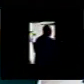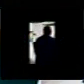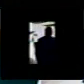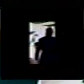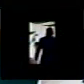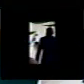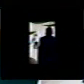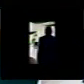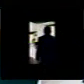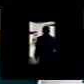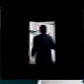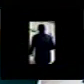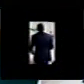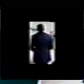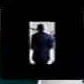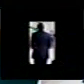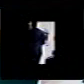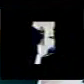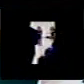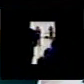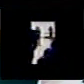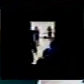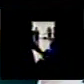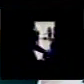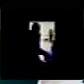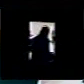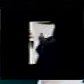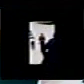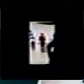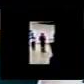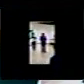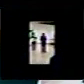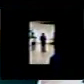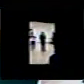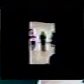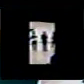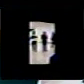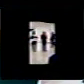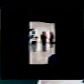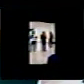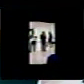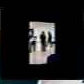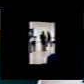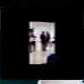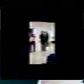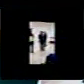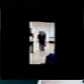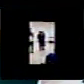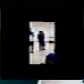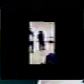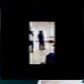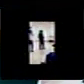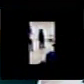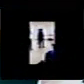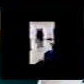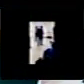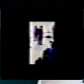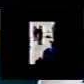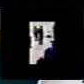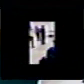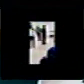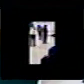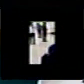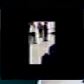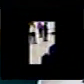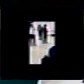village, any riverside, will never get to you in Jesus' name. The power of the Almighty God will bring